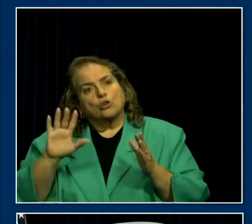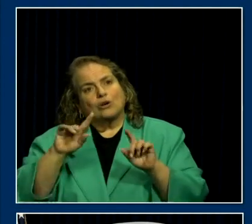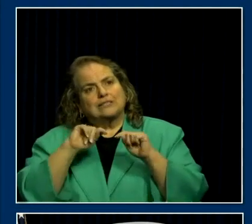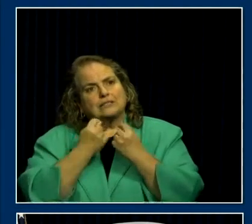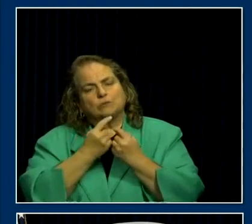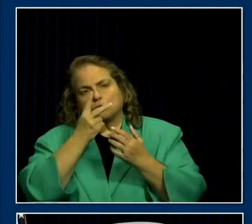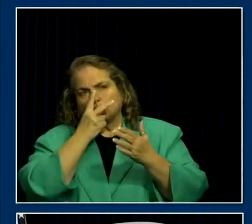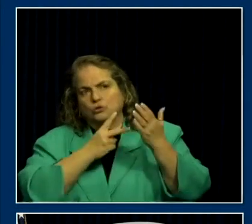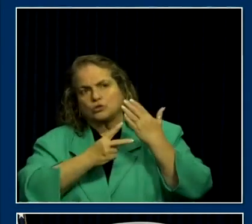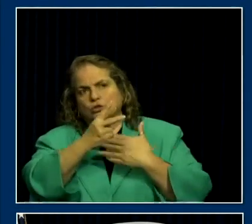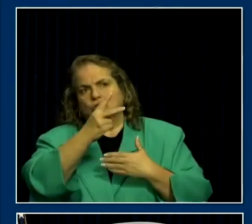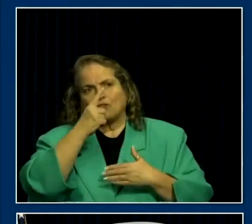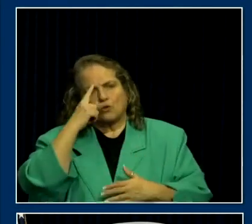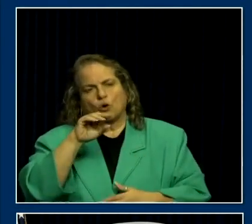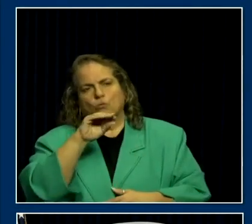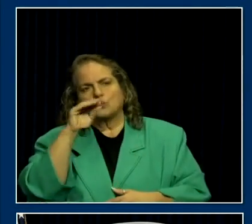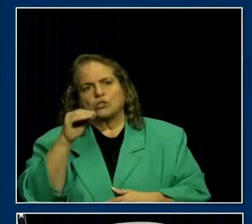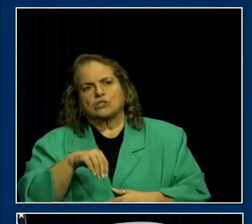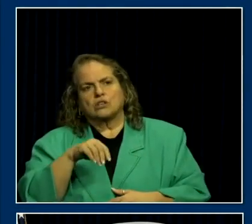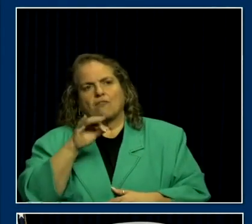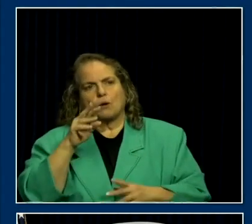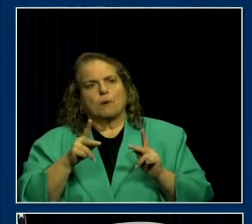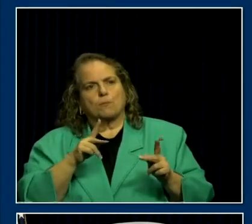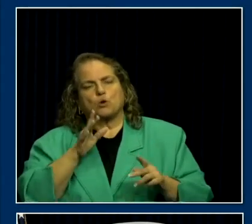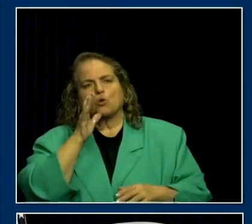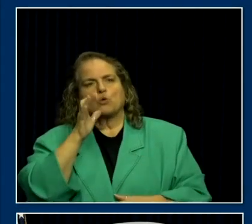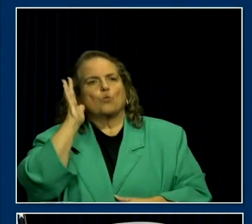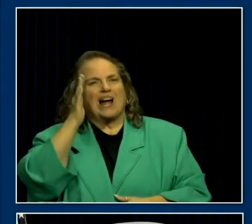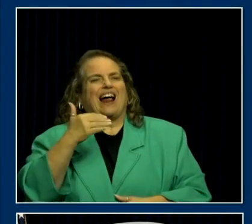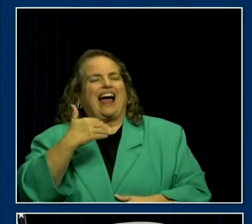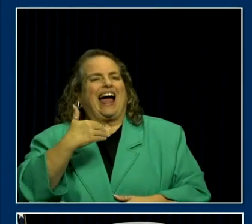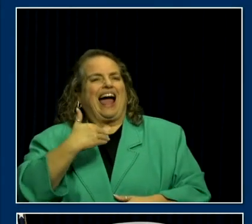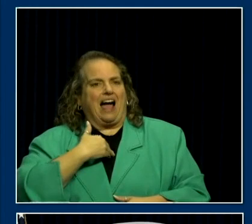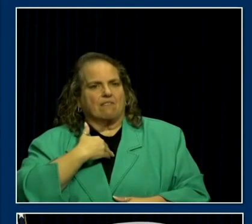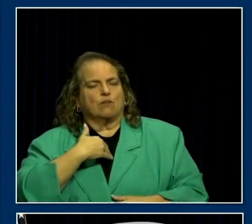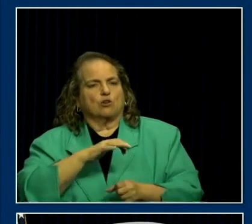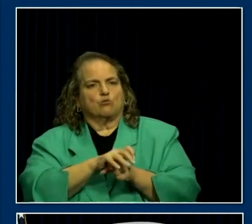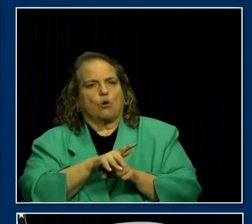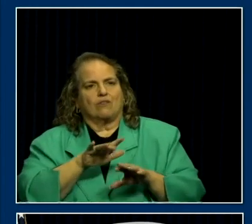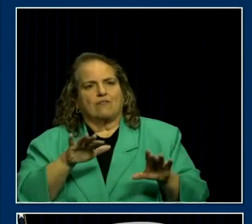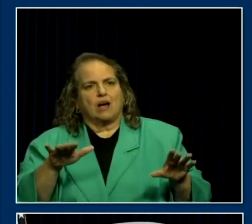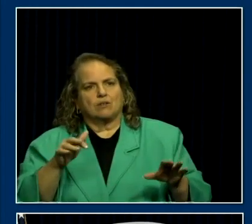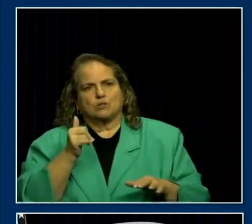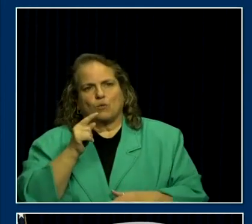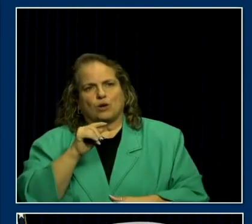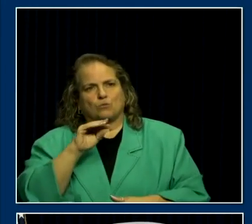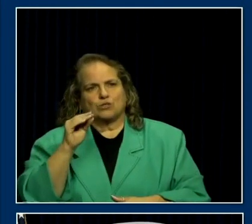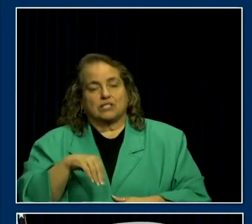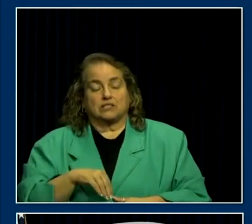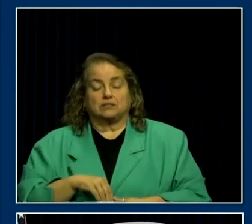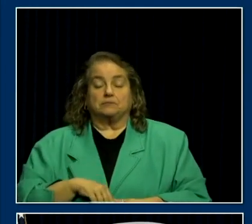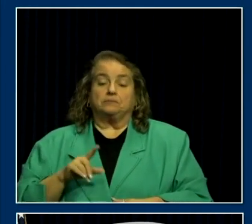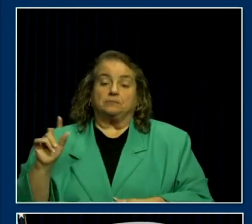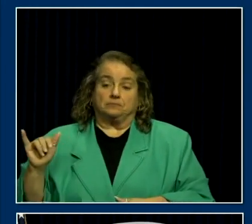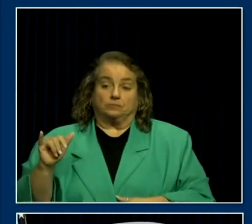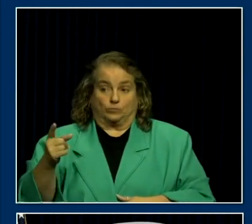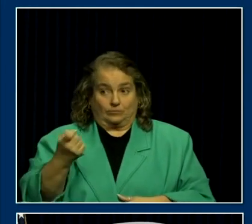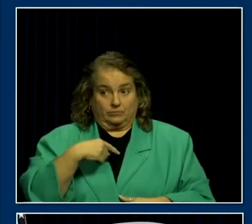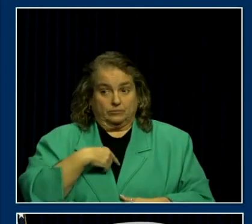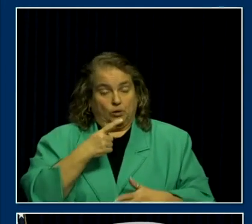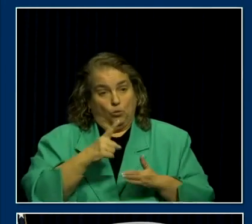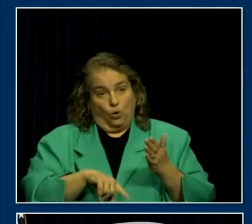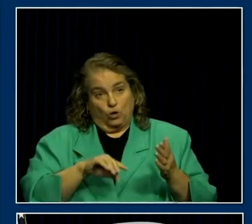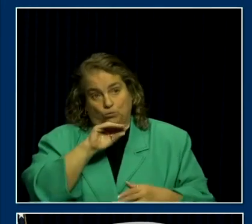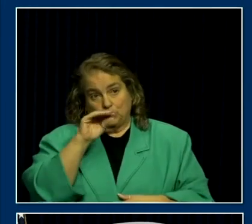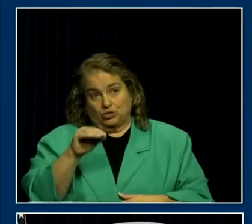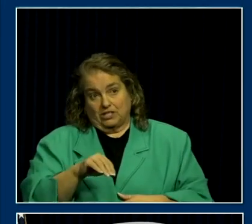Team's projection is for the percentage of the population that will ultimately be affected with coronavirus. The question is, what percentage of the population are